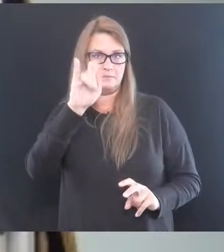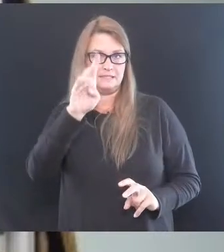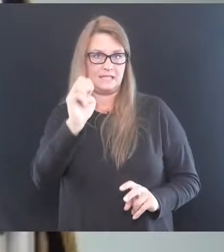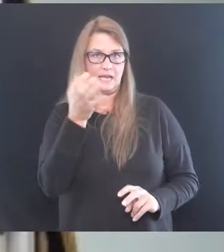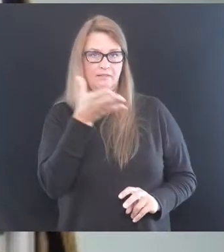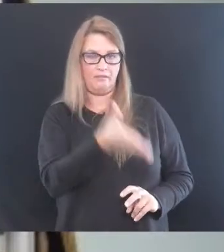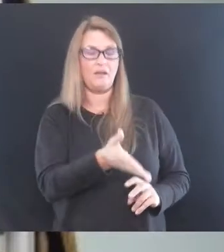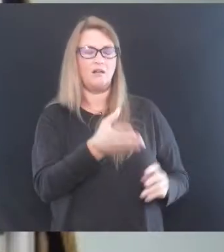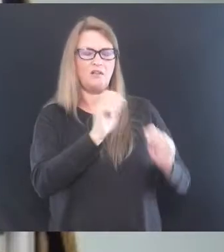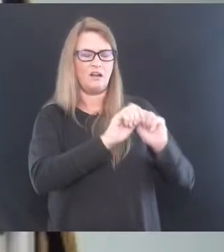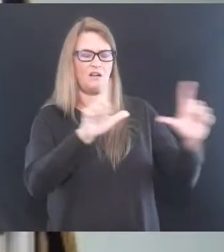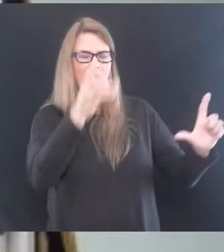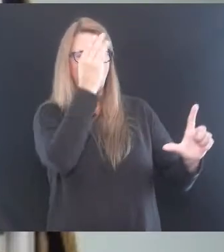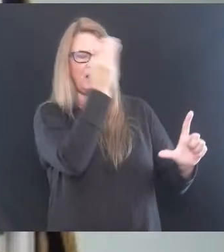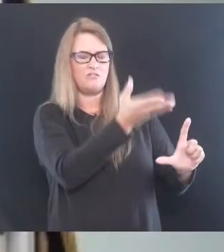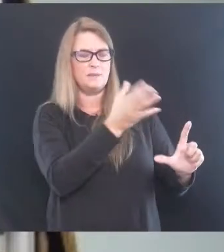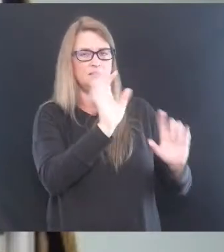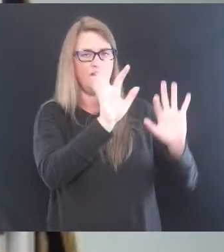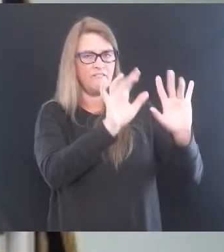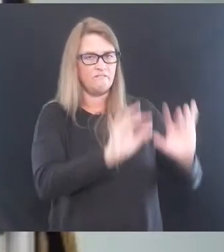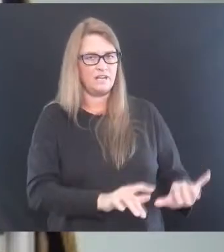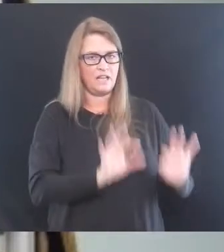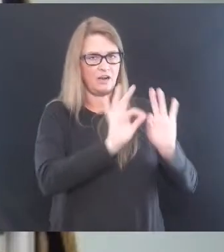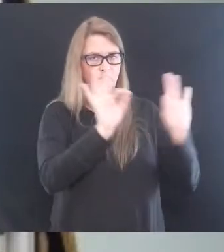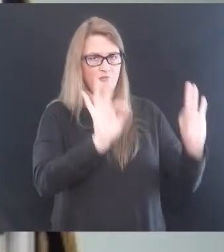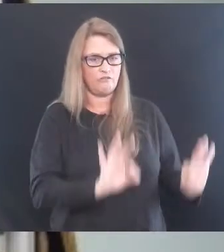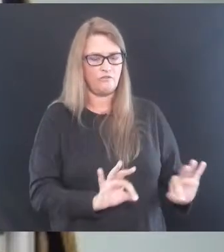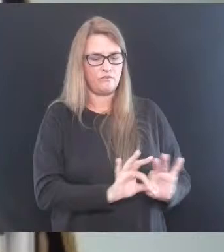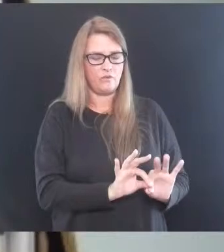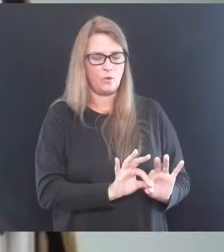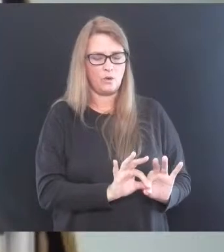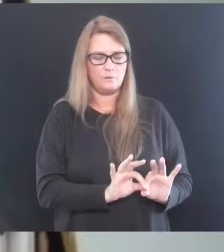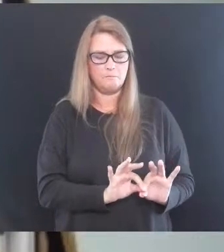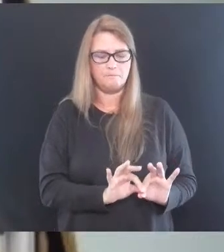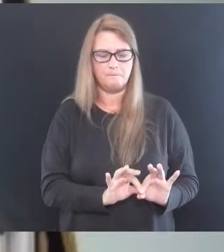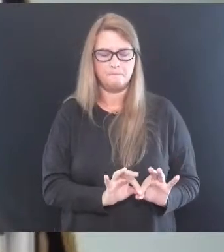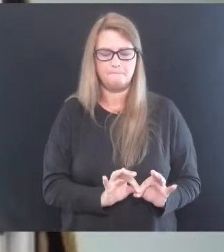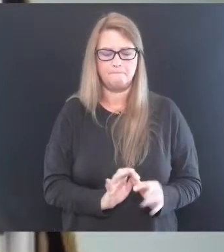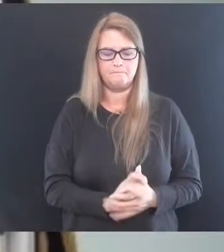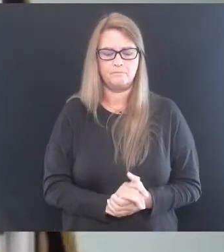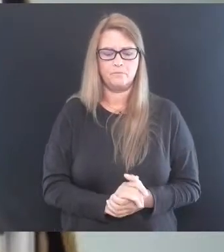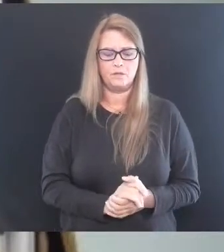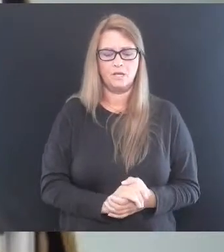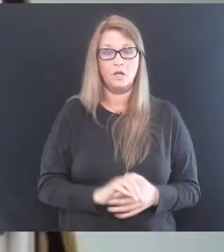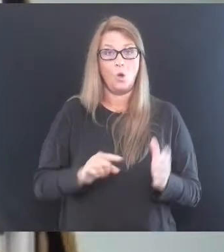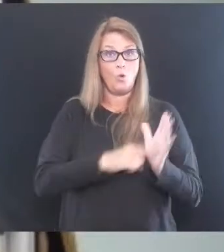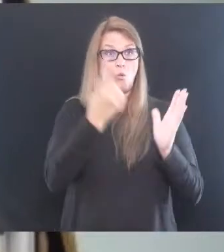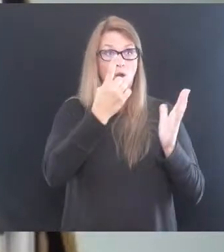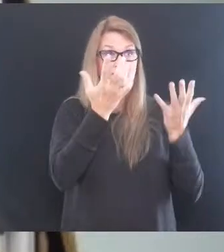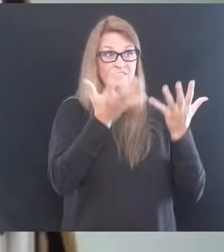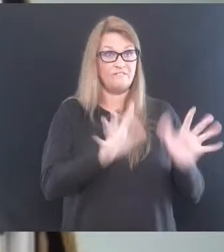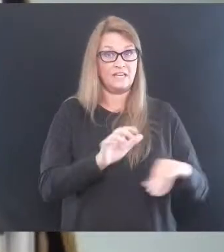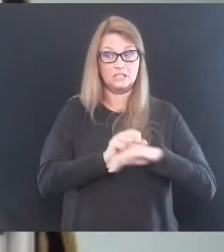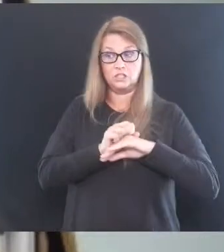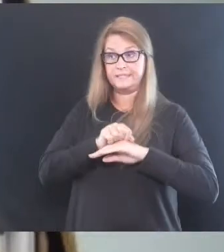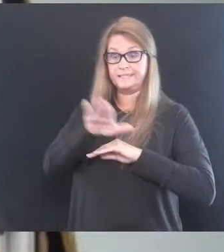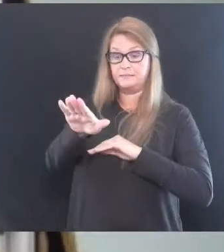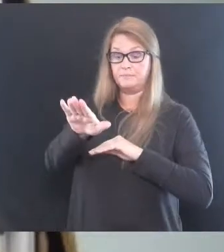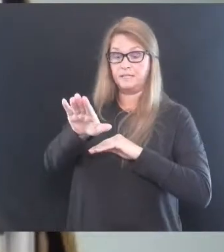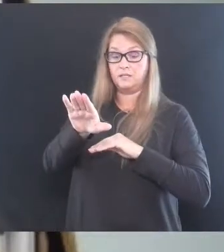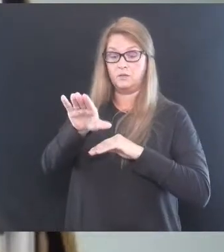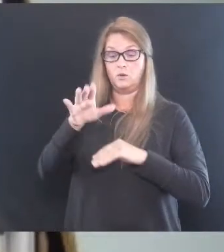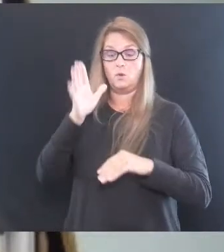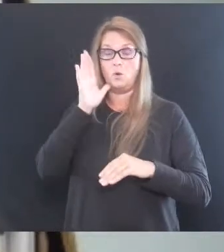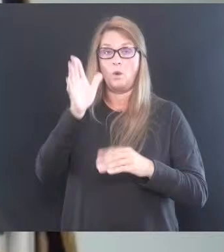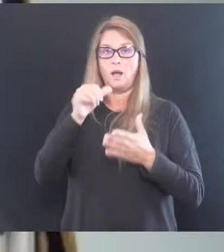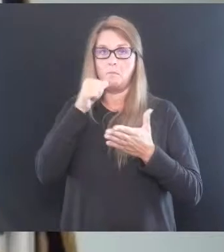there to fill out a form, which you can quickly do. Once the form is completed and submitted, a replacement card